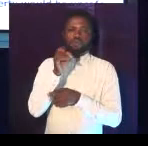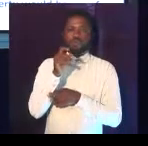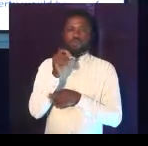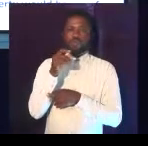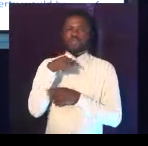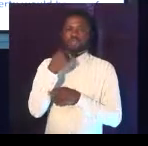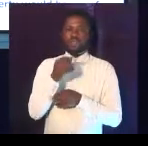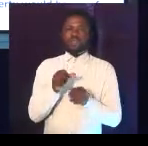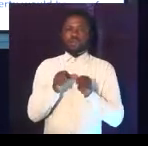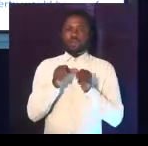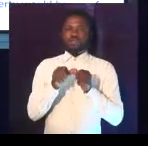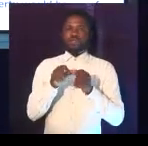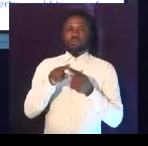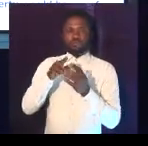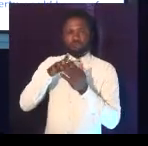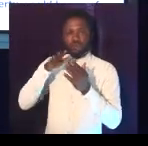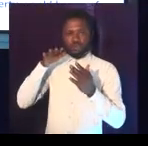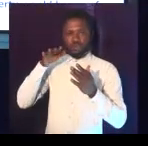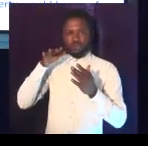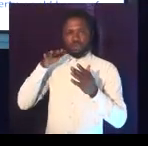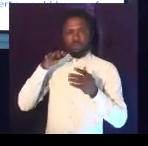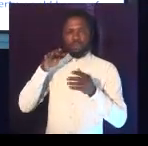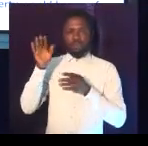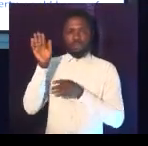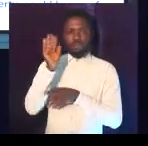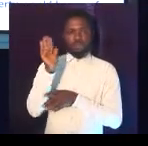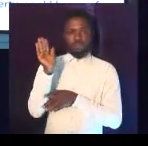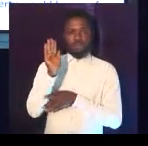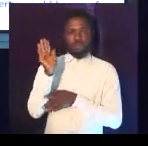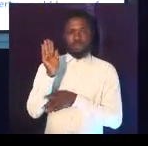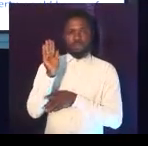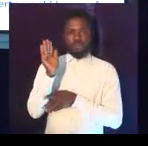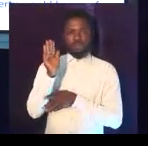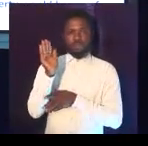lesson, Uncle Popo says, keep on studying. Bye.